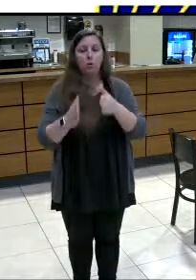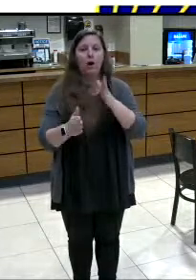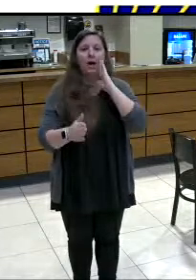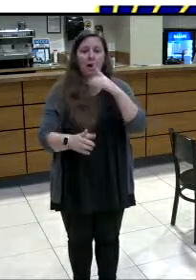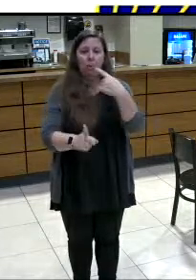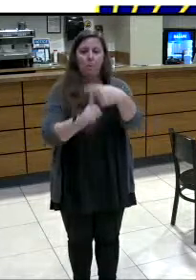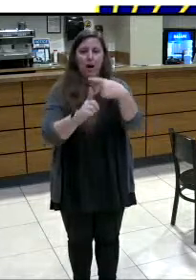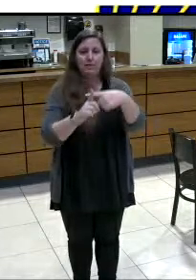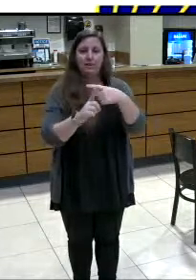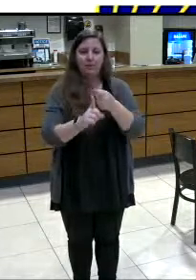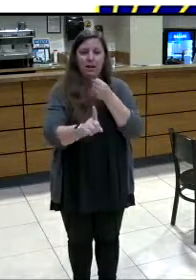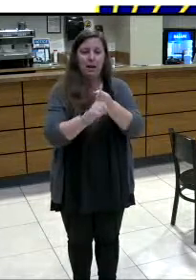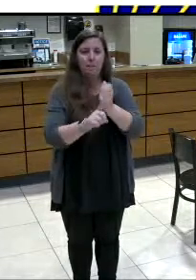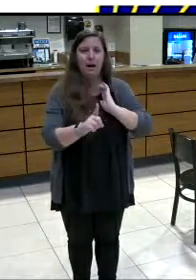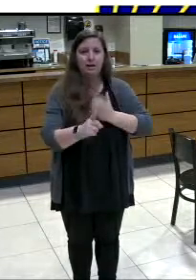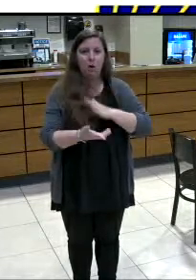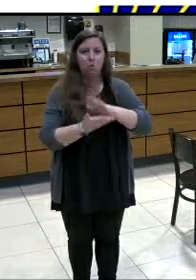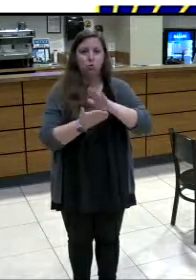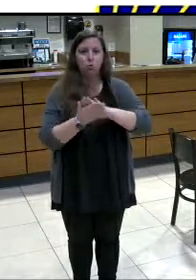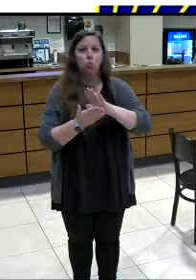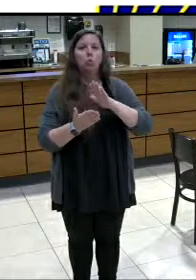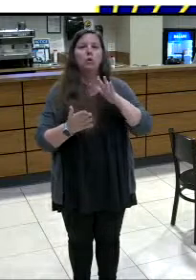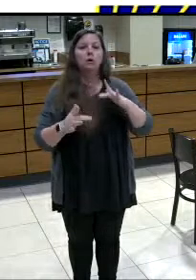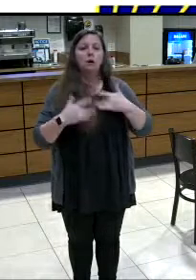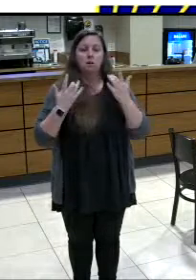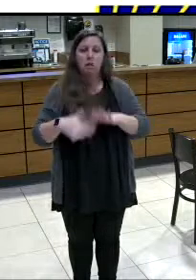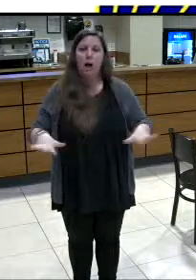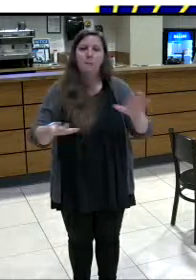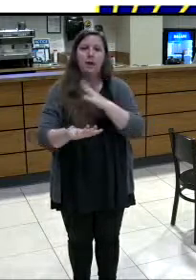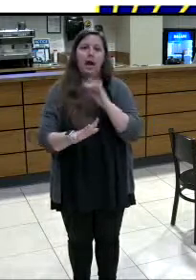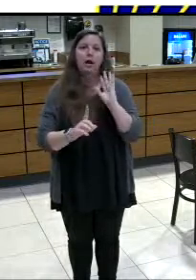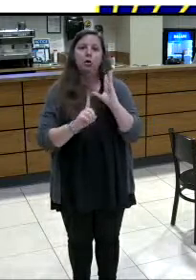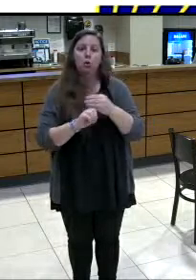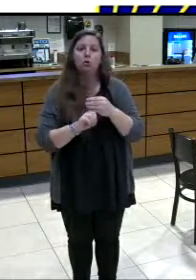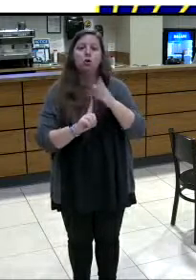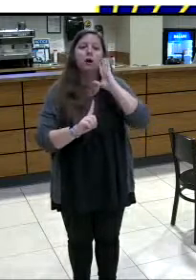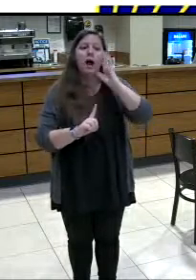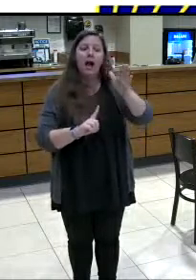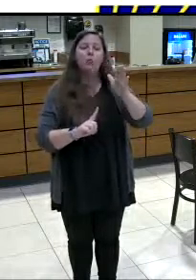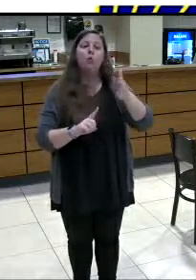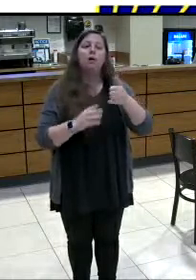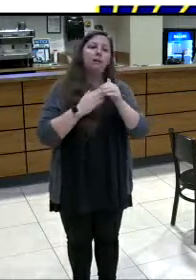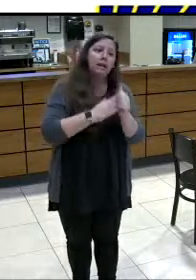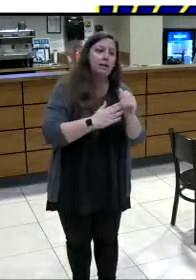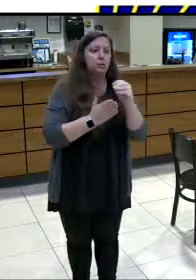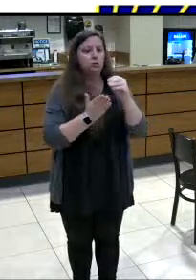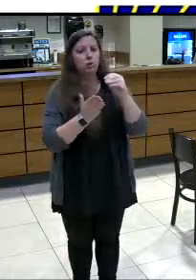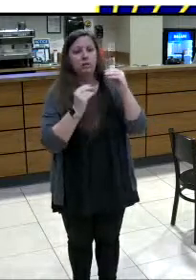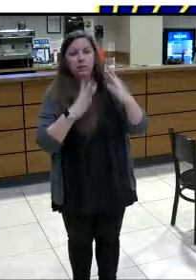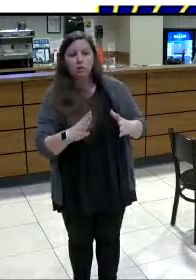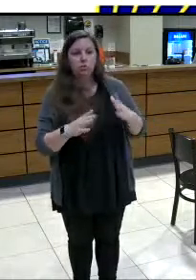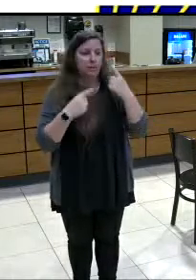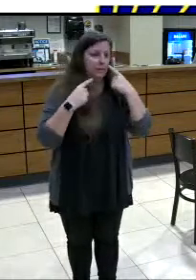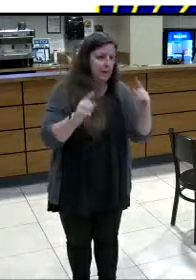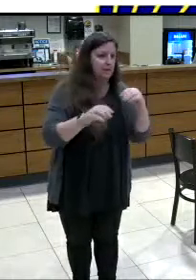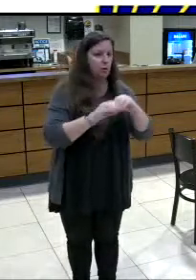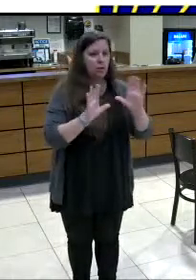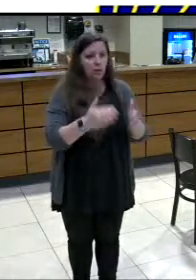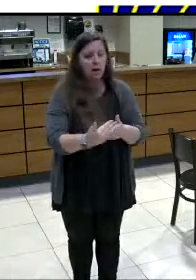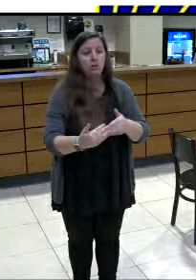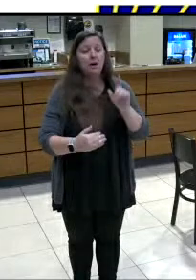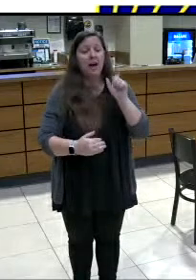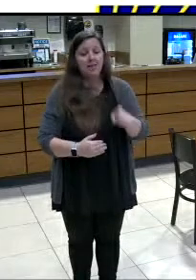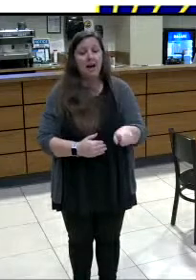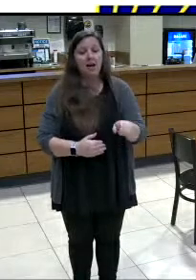impact our school climate and culture, which then leads the way to teachers being able to do what they need to do in the classroom, which should increase our